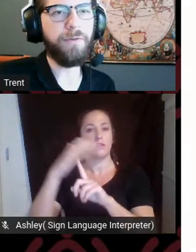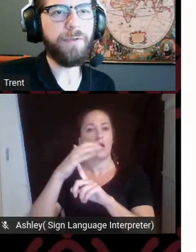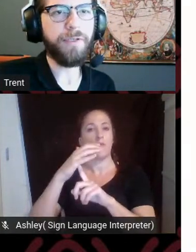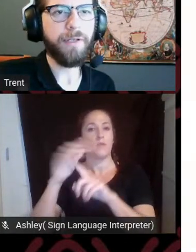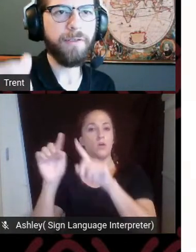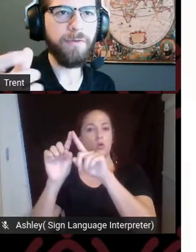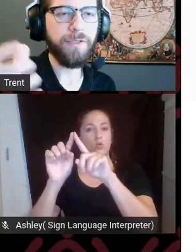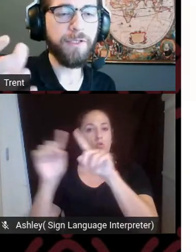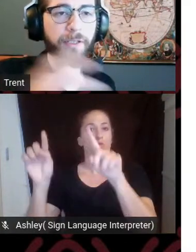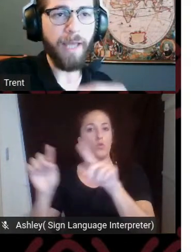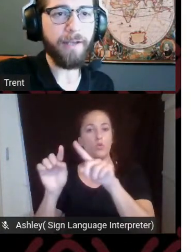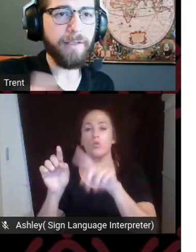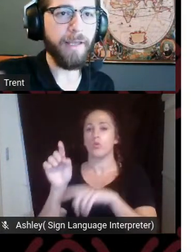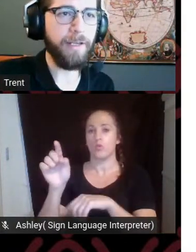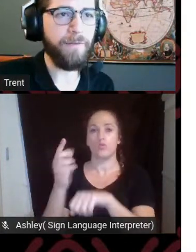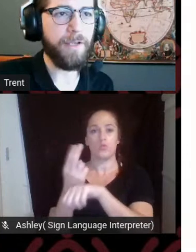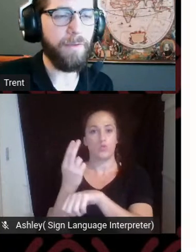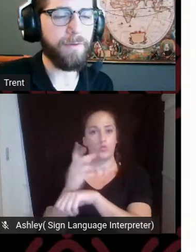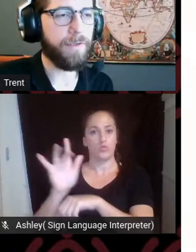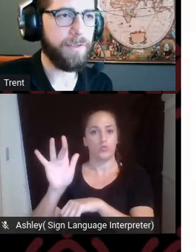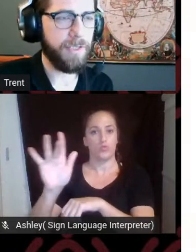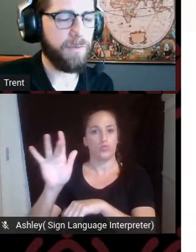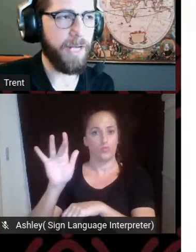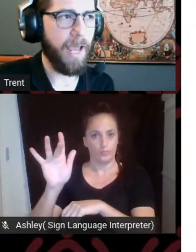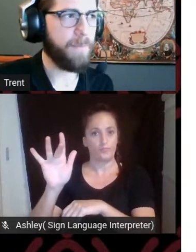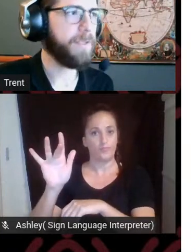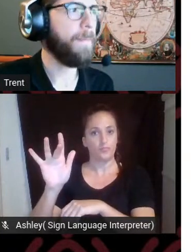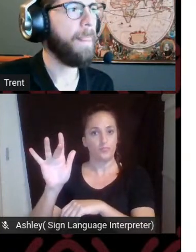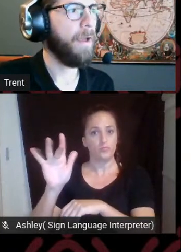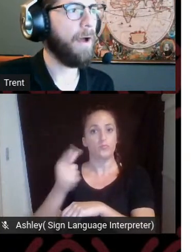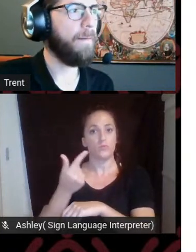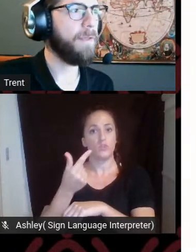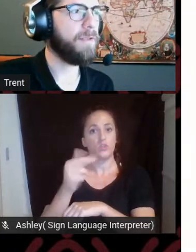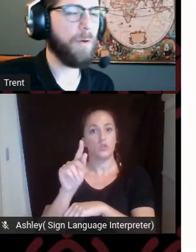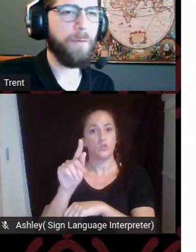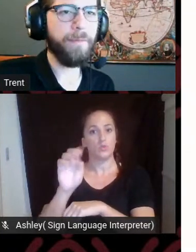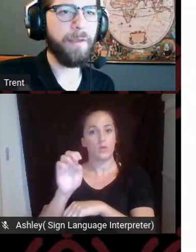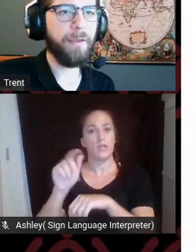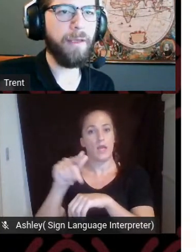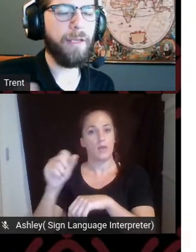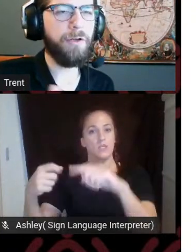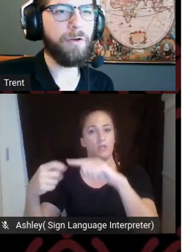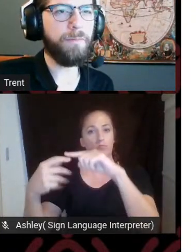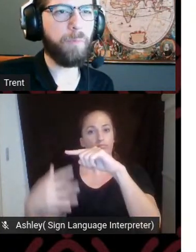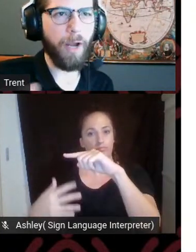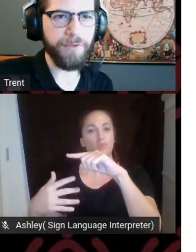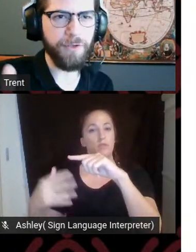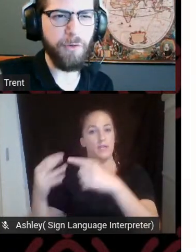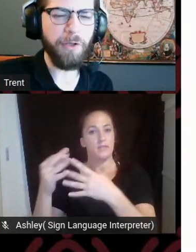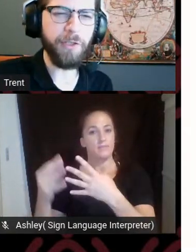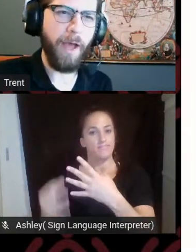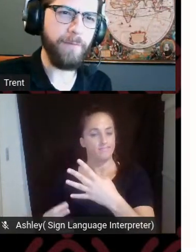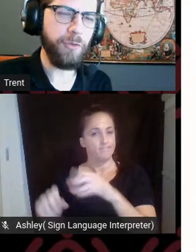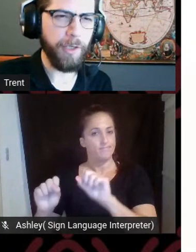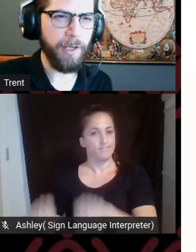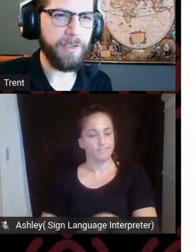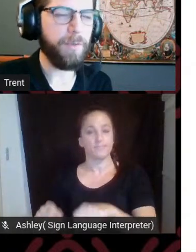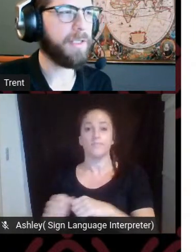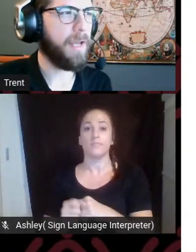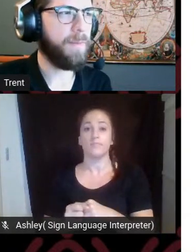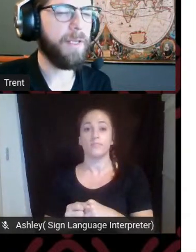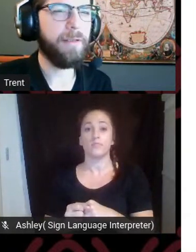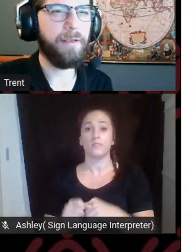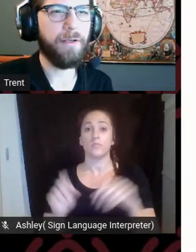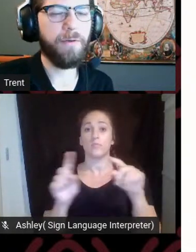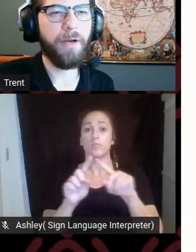you can use to select any of the other G Suite apps. So in your browser, you also have shortcuts. You